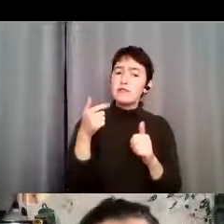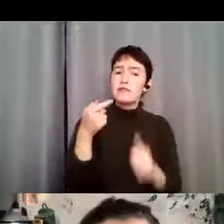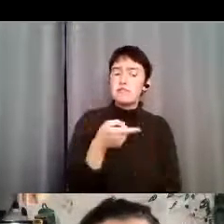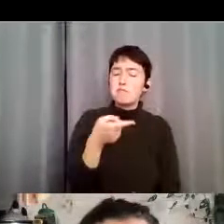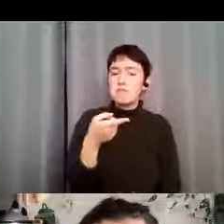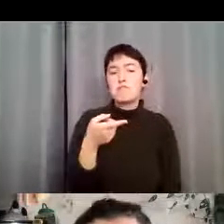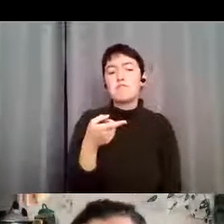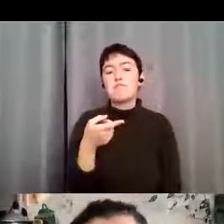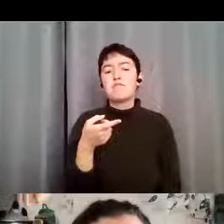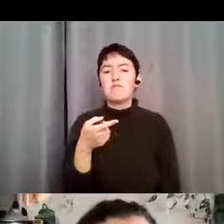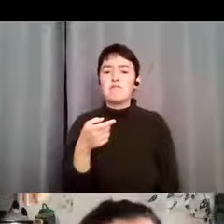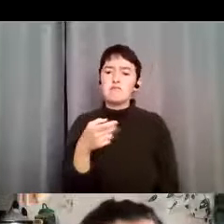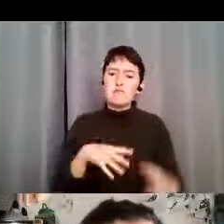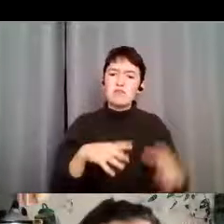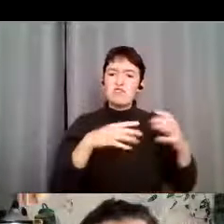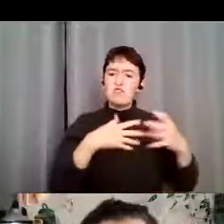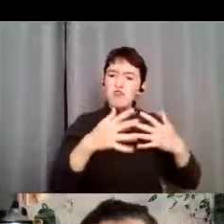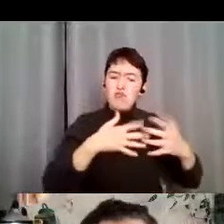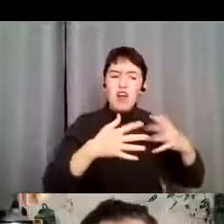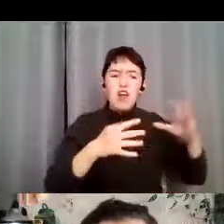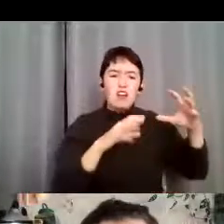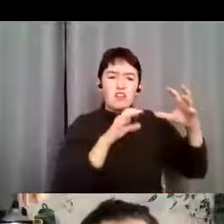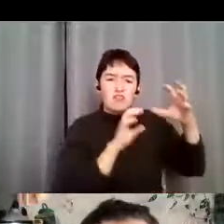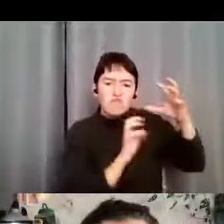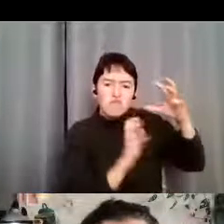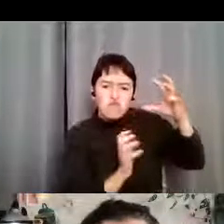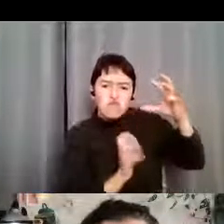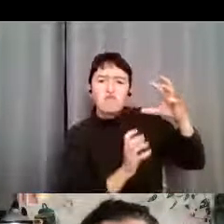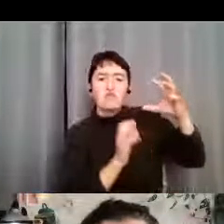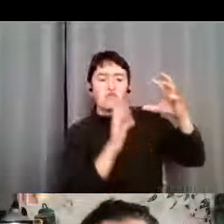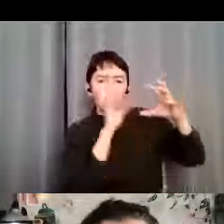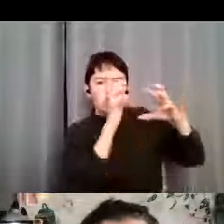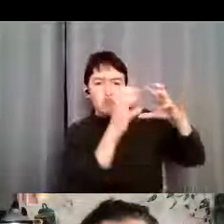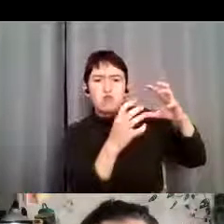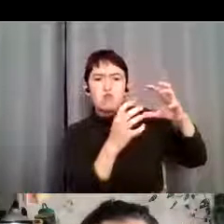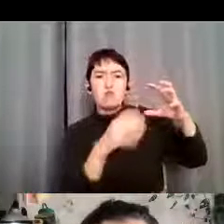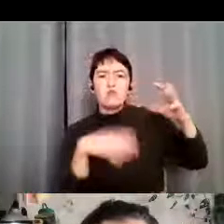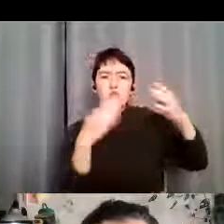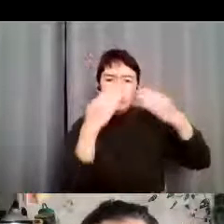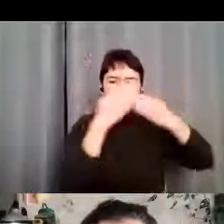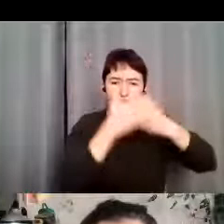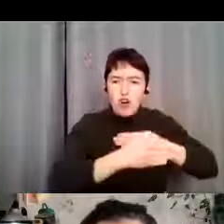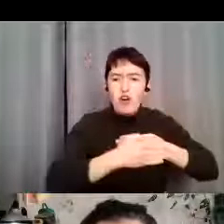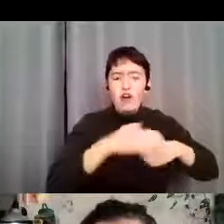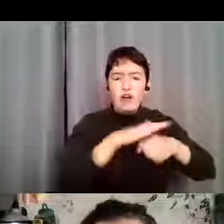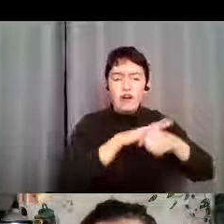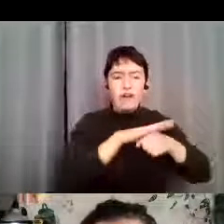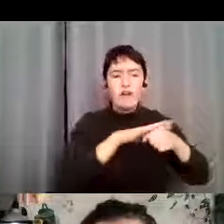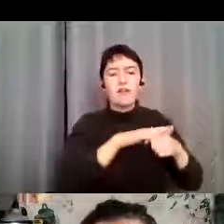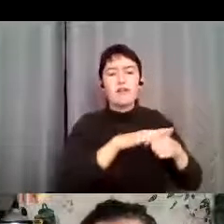this rugged grayish world with these shadows that come and go as the day passes